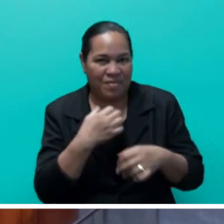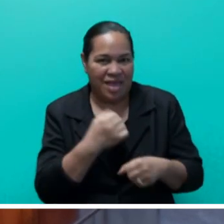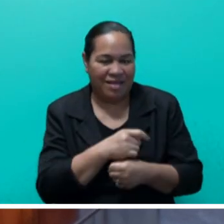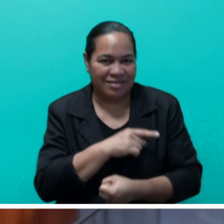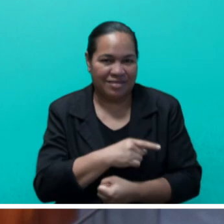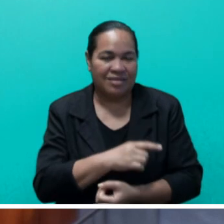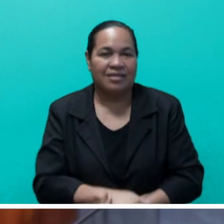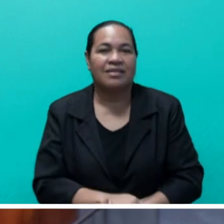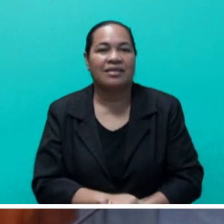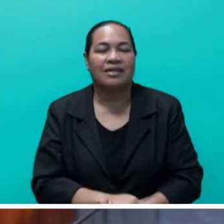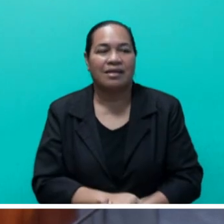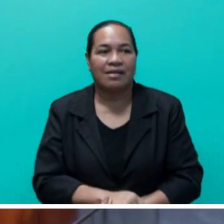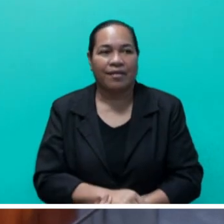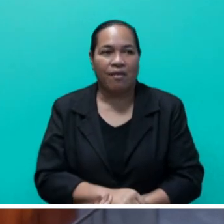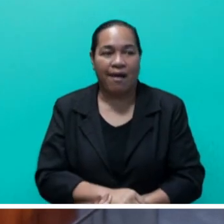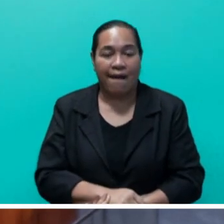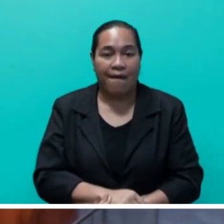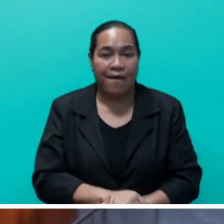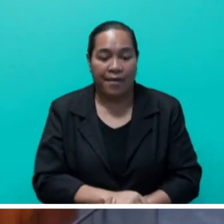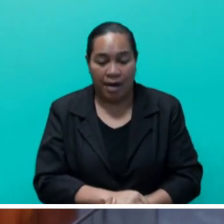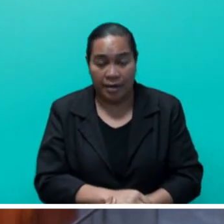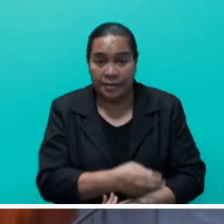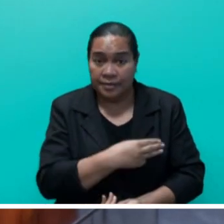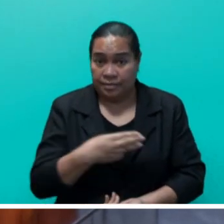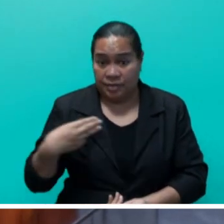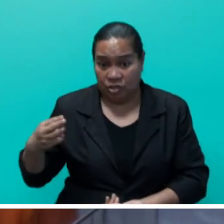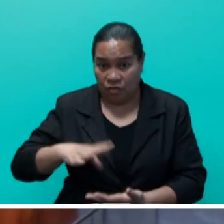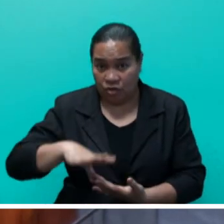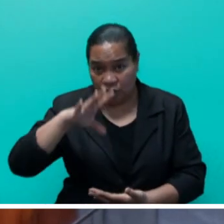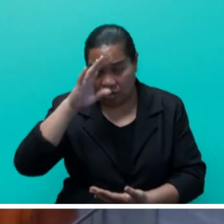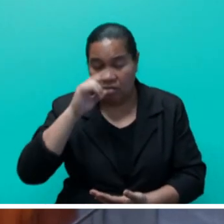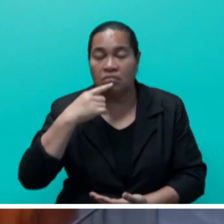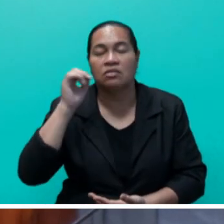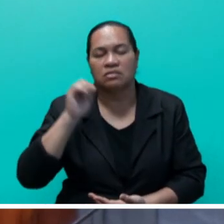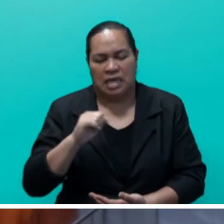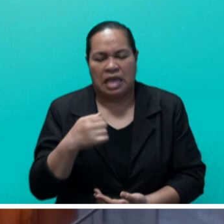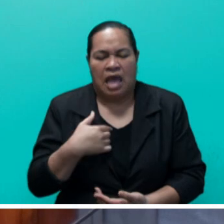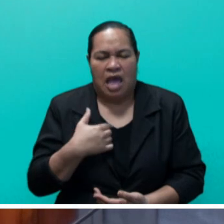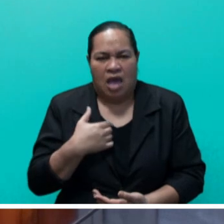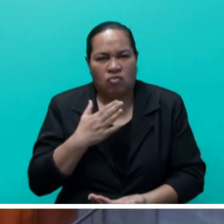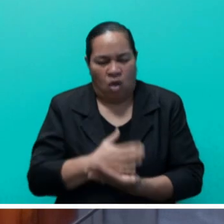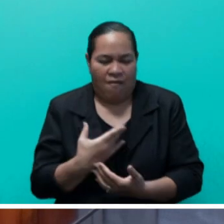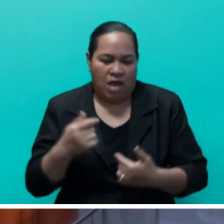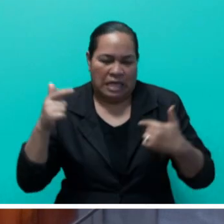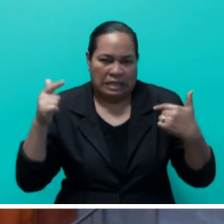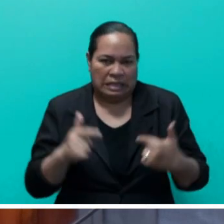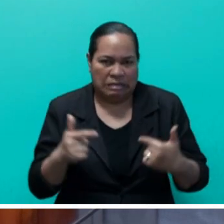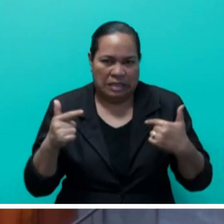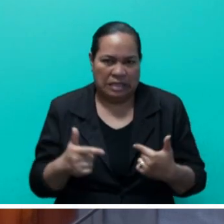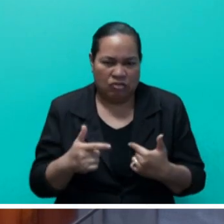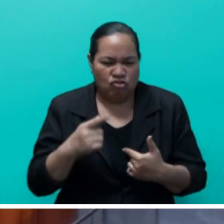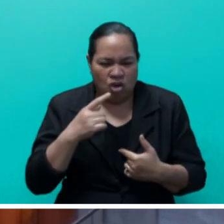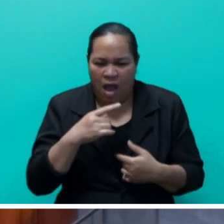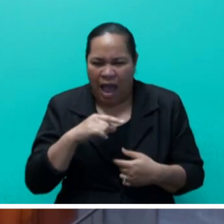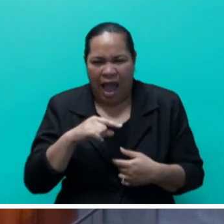The Ministry of Education acknowledges that there are limitations in our effort to attend to all cases